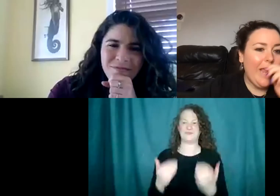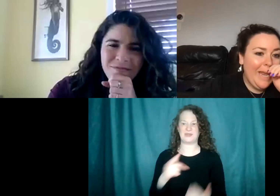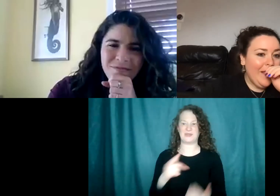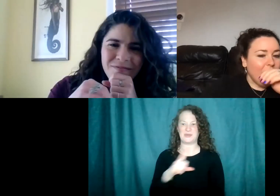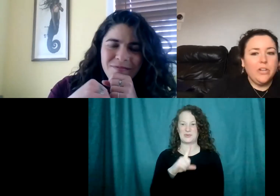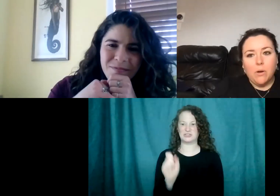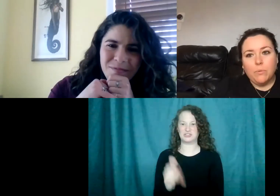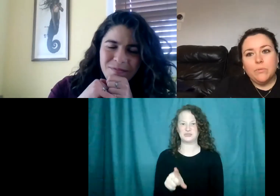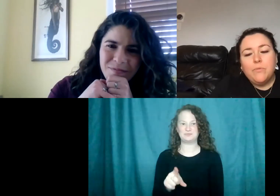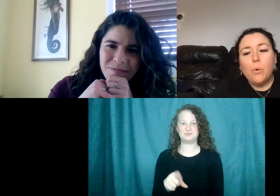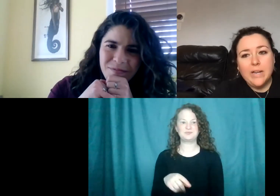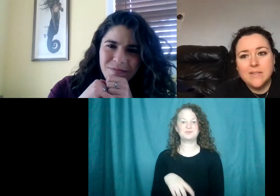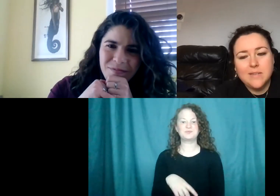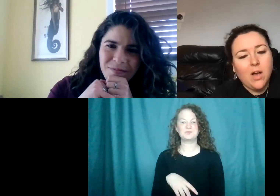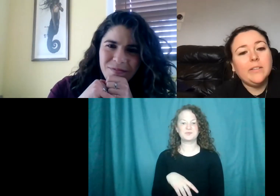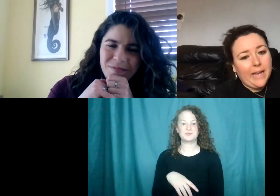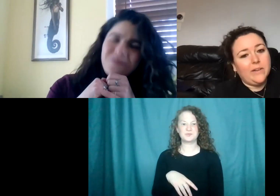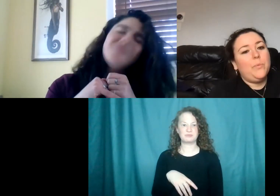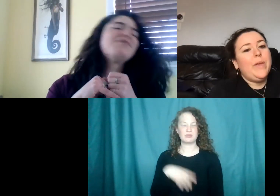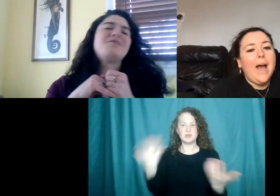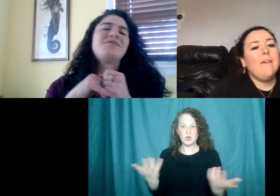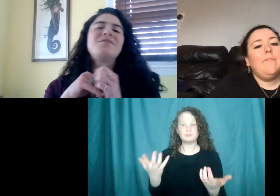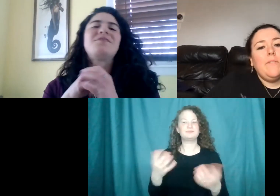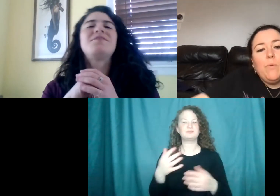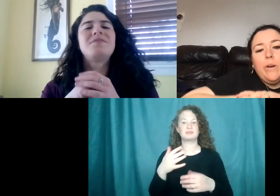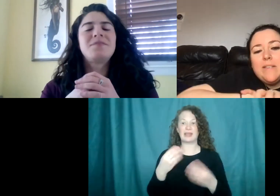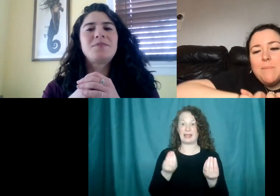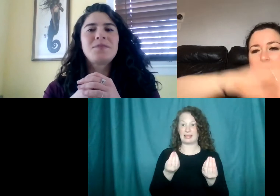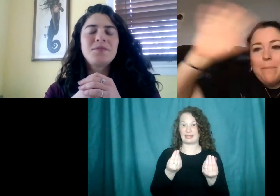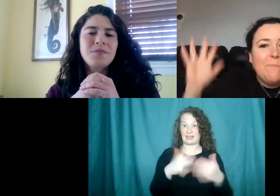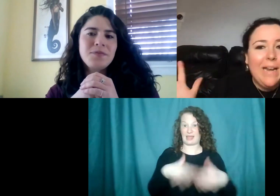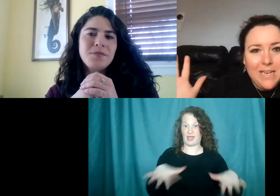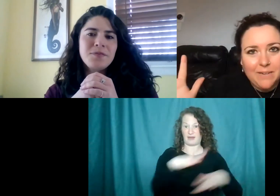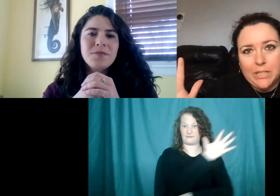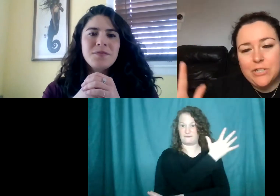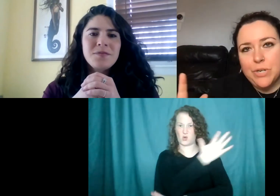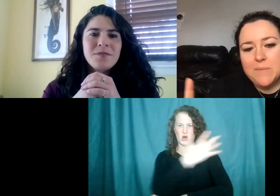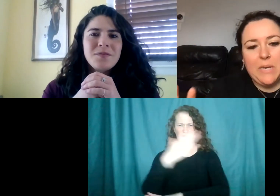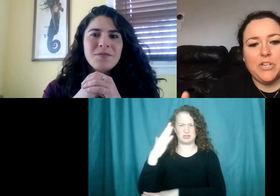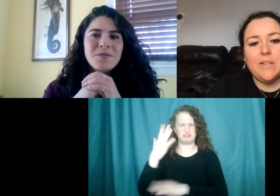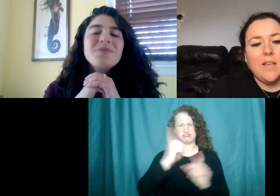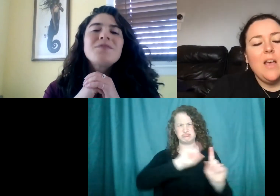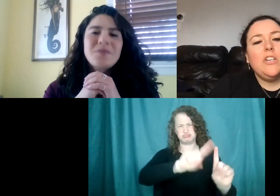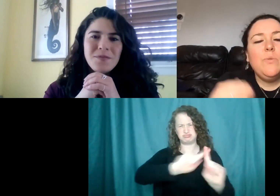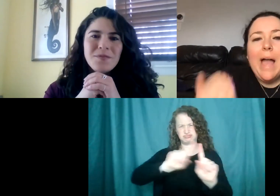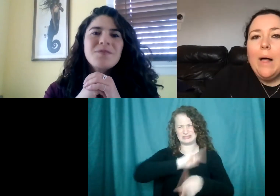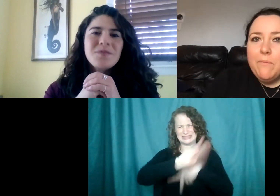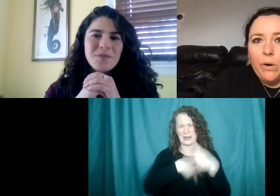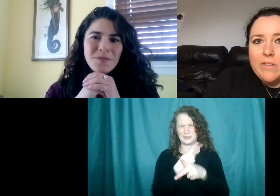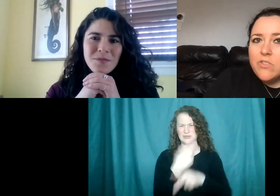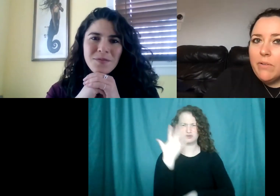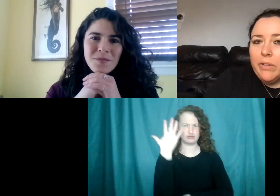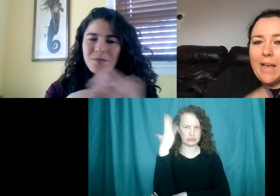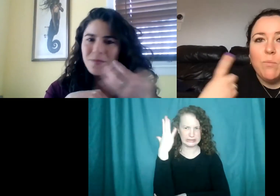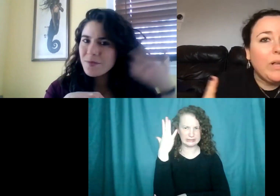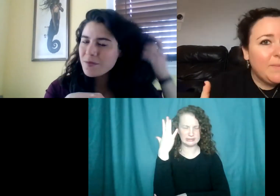so in, forests on land, we have forests made up of many different tree species. Do